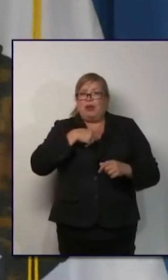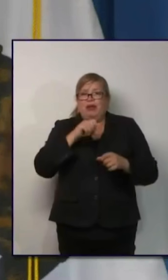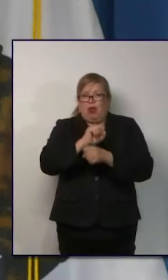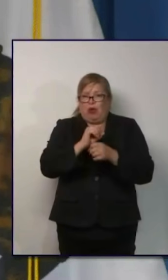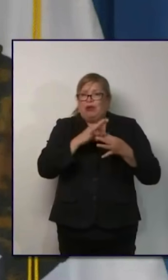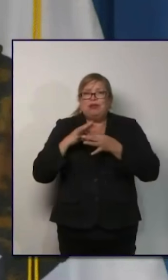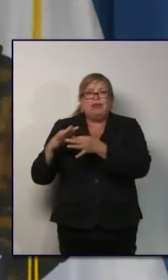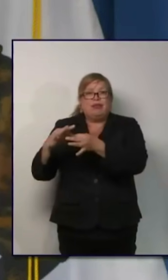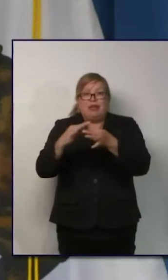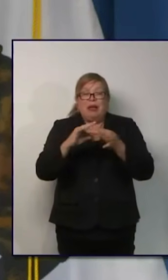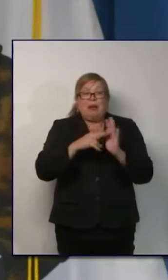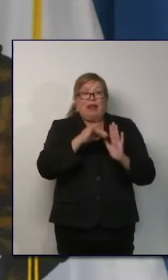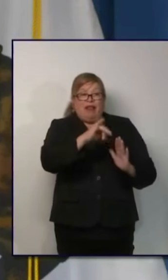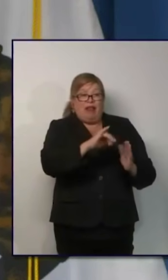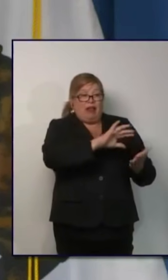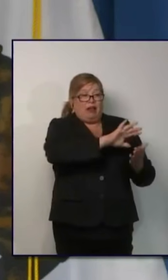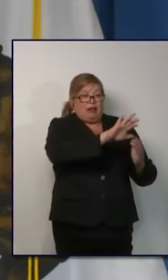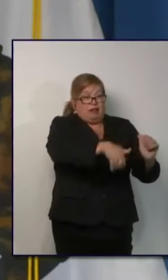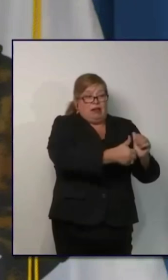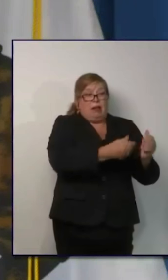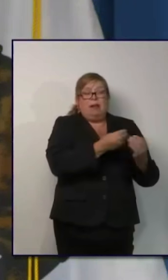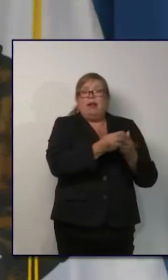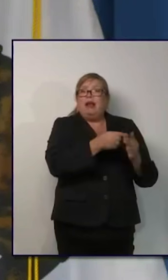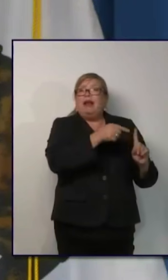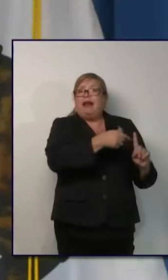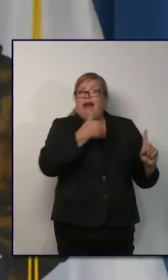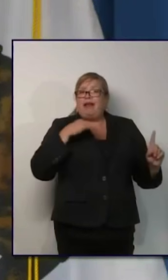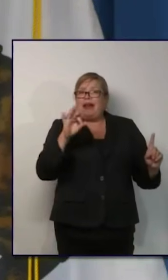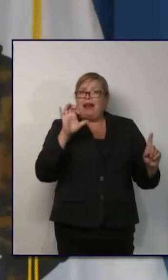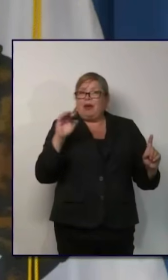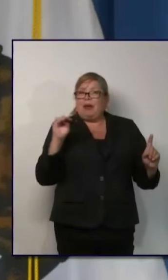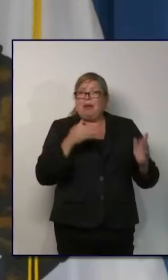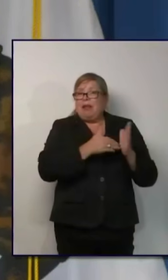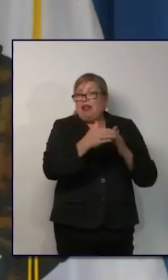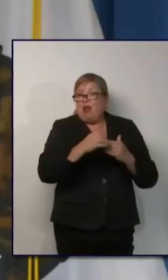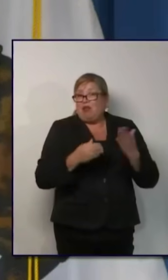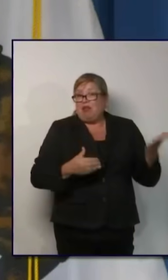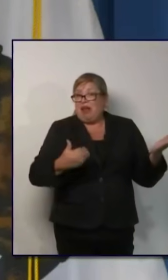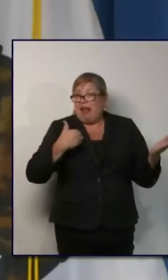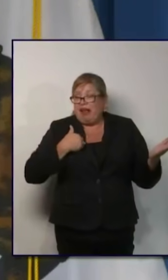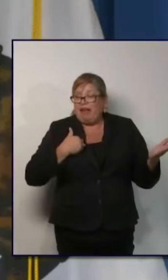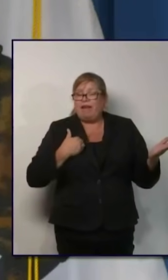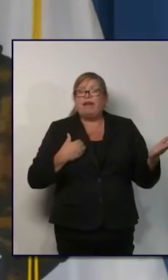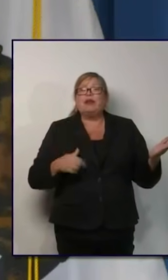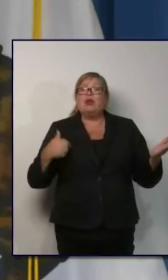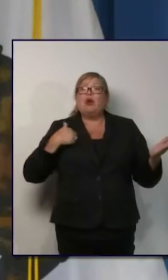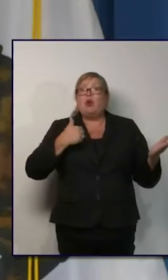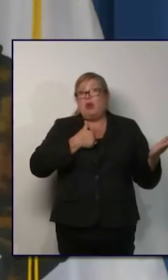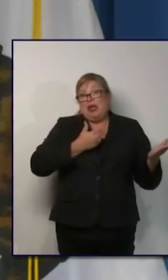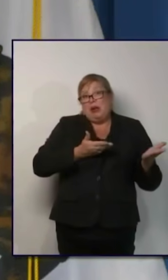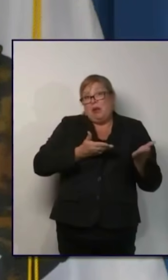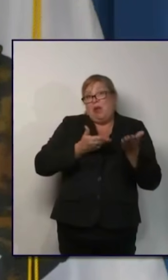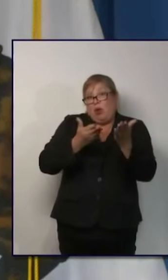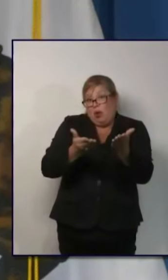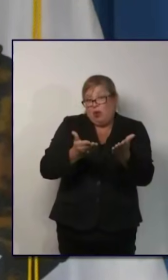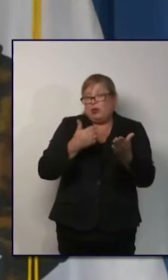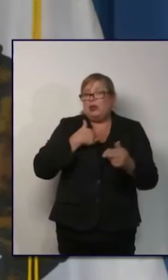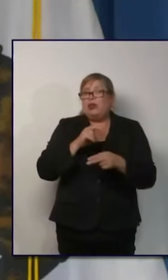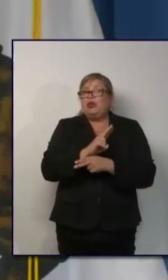That reserve account has $900 million in it. We proposed to the legislature that we